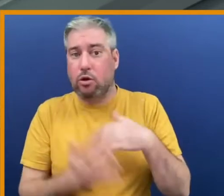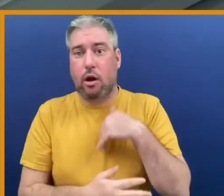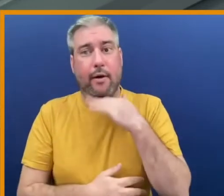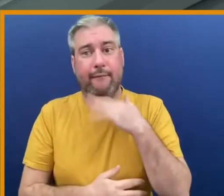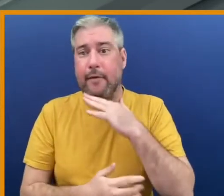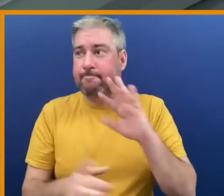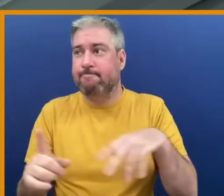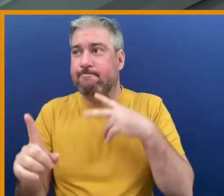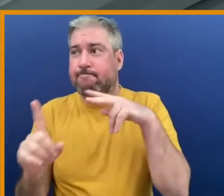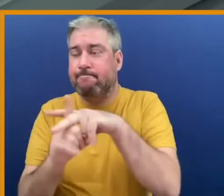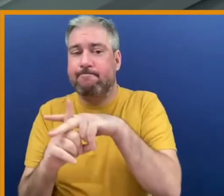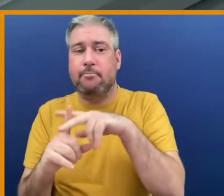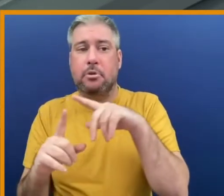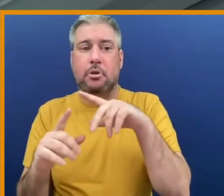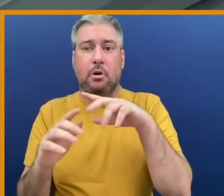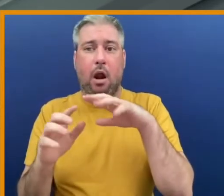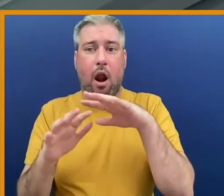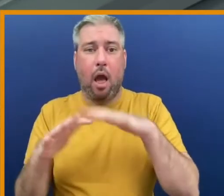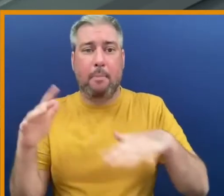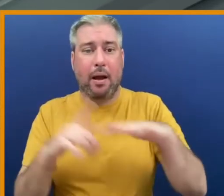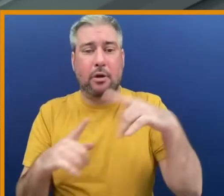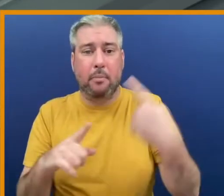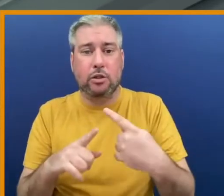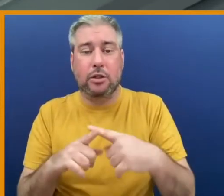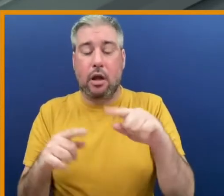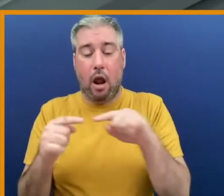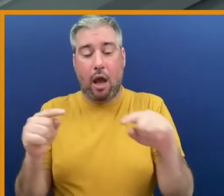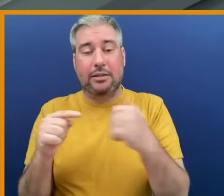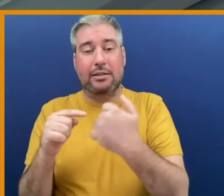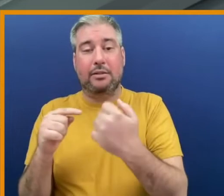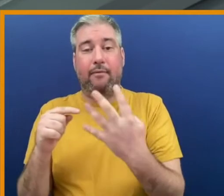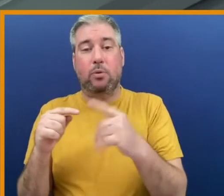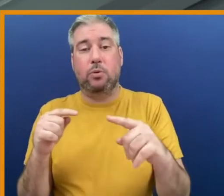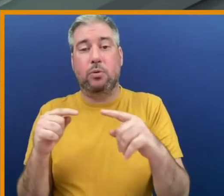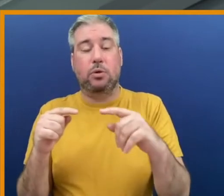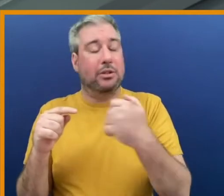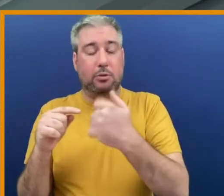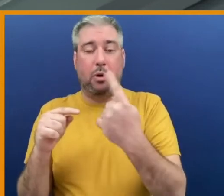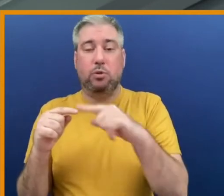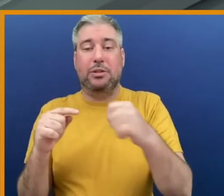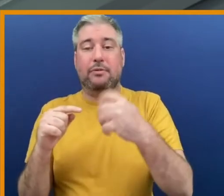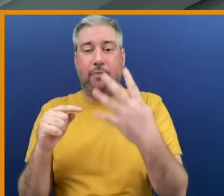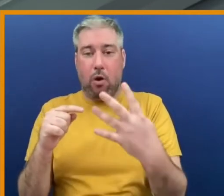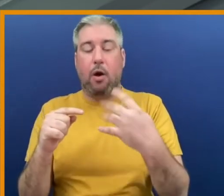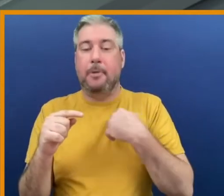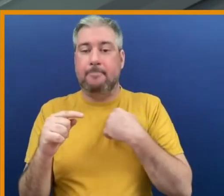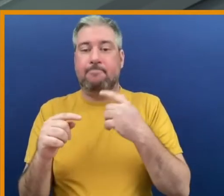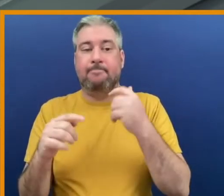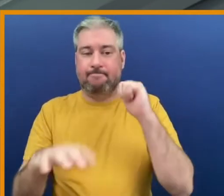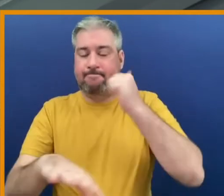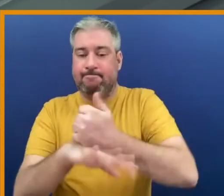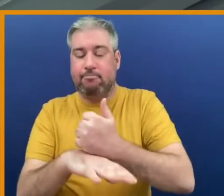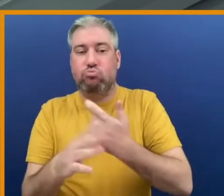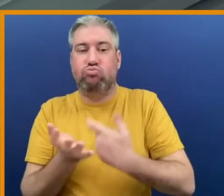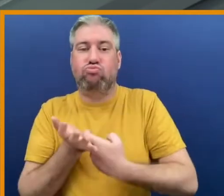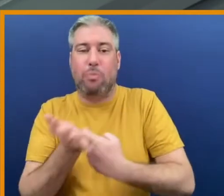commend implementing the recommendations of the Dasgupta review at pace and ensuring that the environment is at the